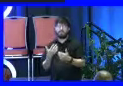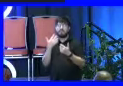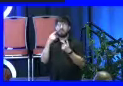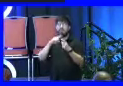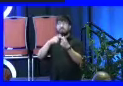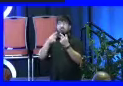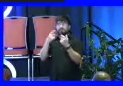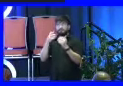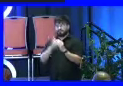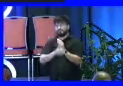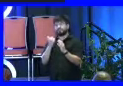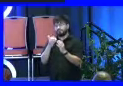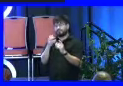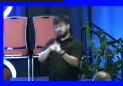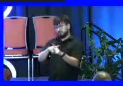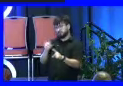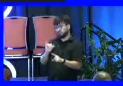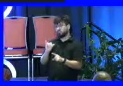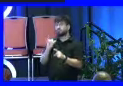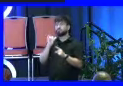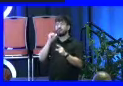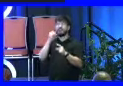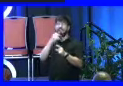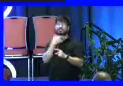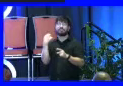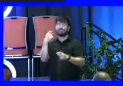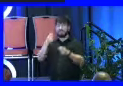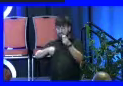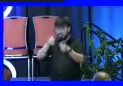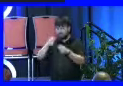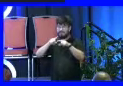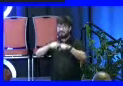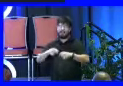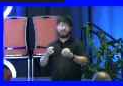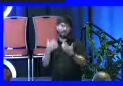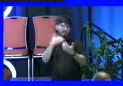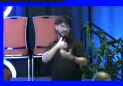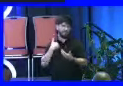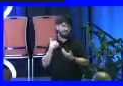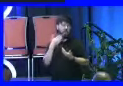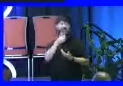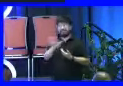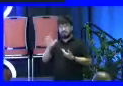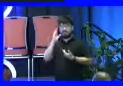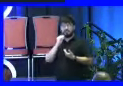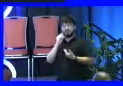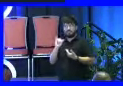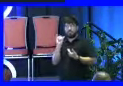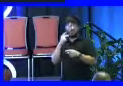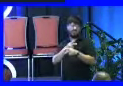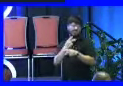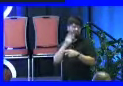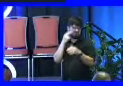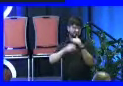somewhere else, and then capitation and risk adjusting happens just based on how many members and what they experience. So we'd figure that out.